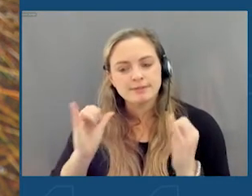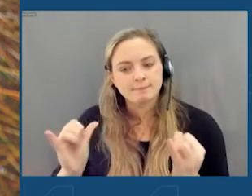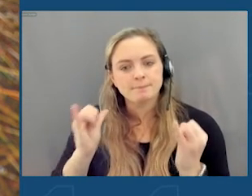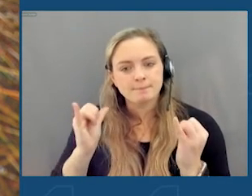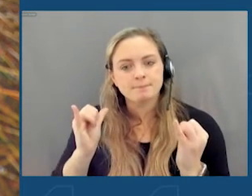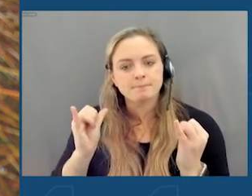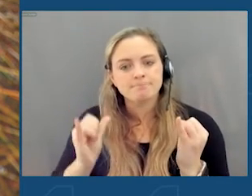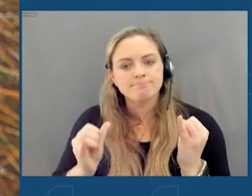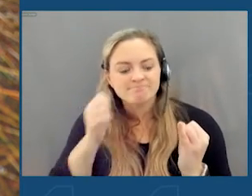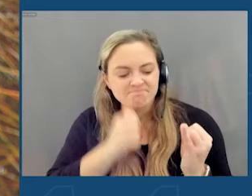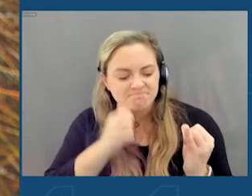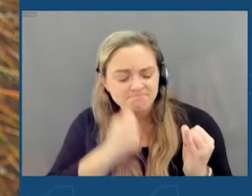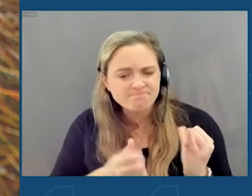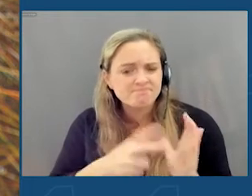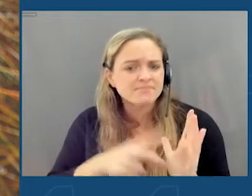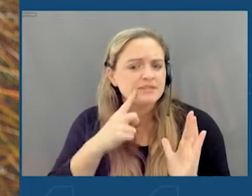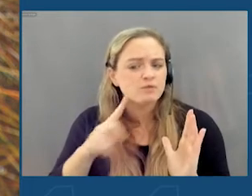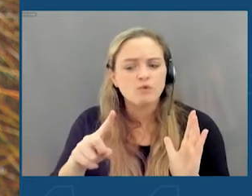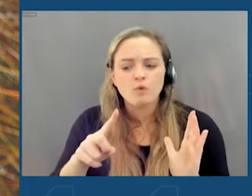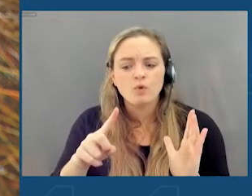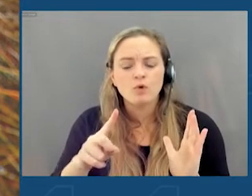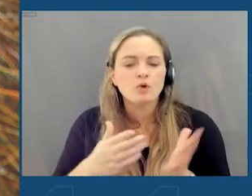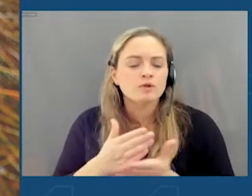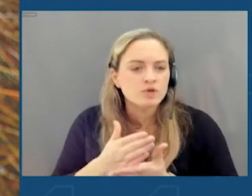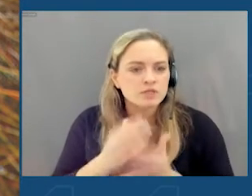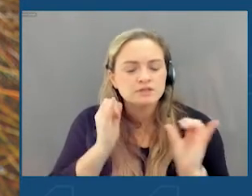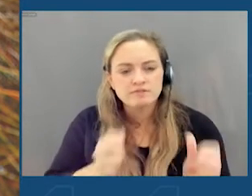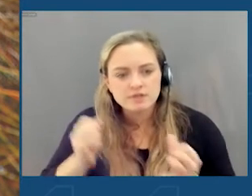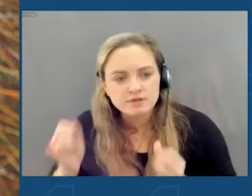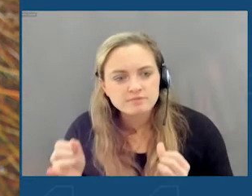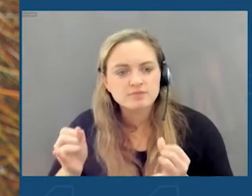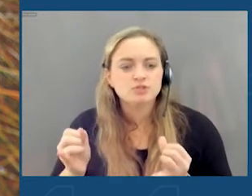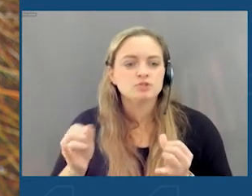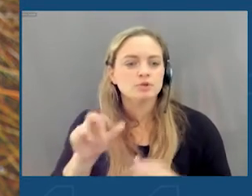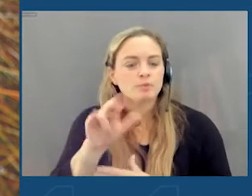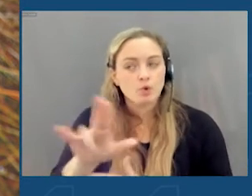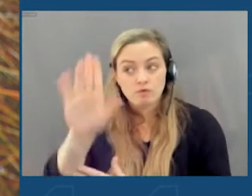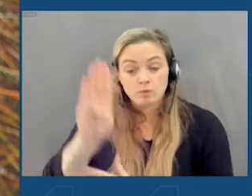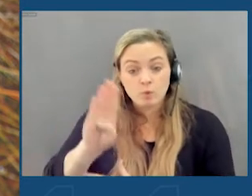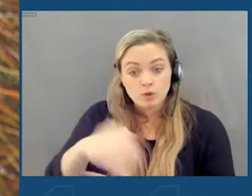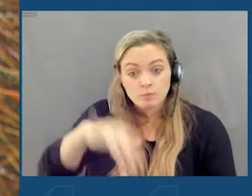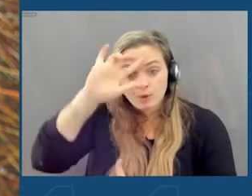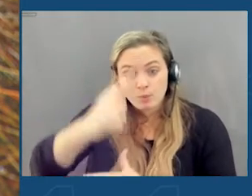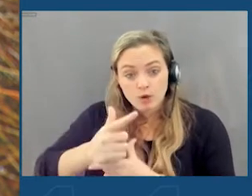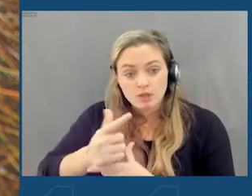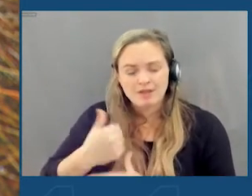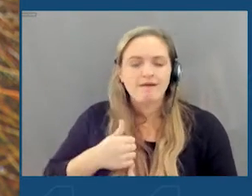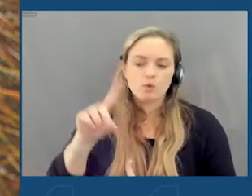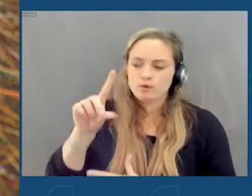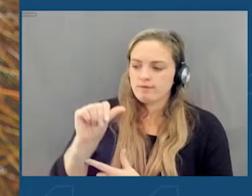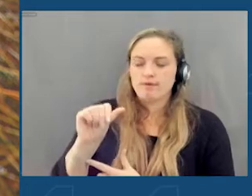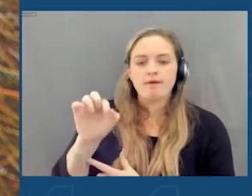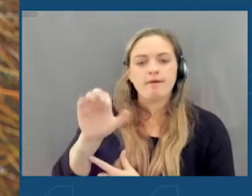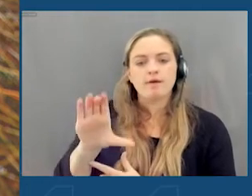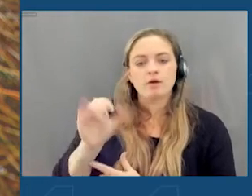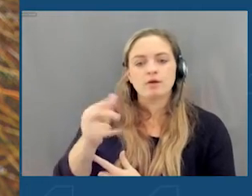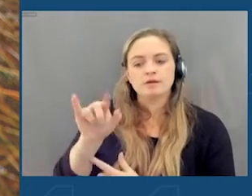and every day, who stands up for the rights of individuals in the great borough of Brooklyn, my brother, our district attorney, Attorney